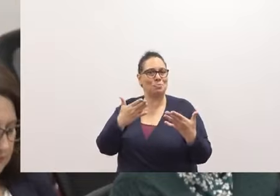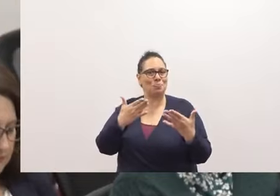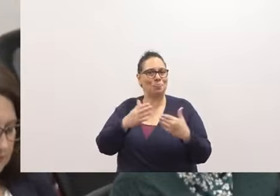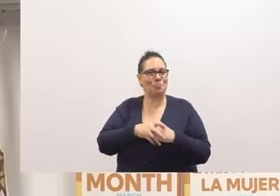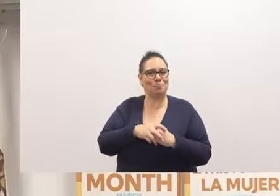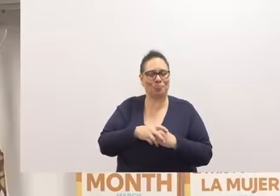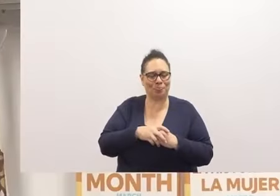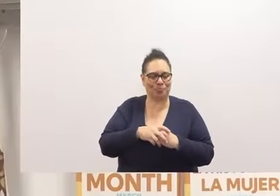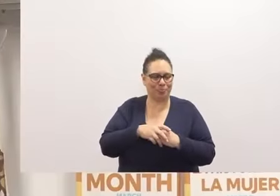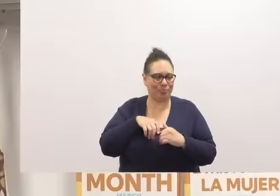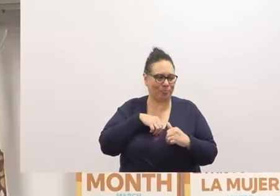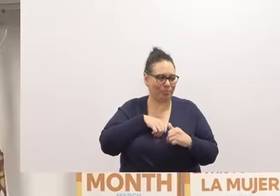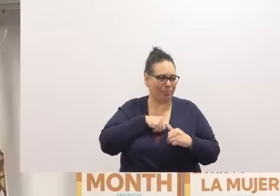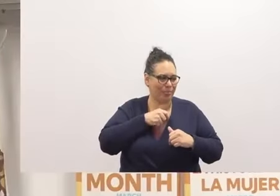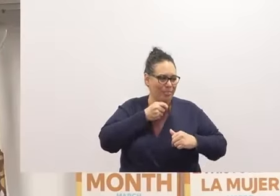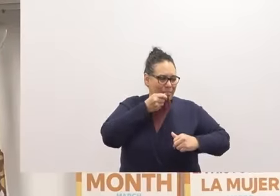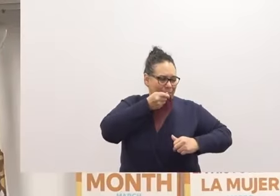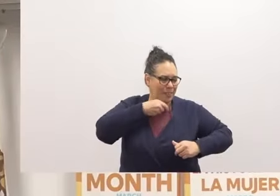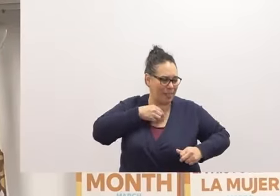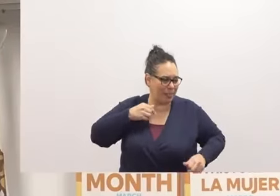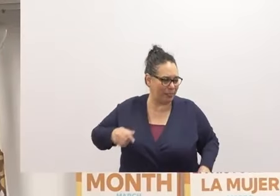much.